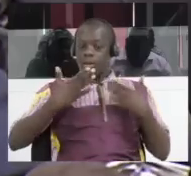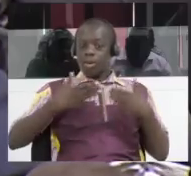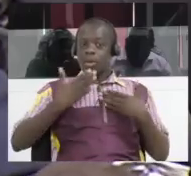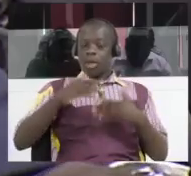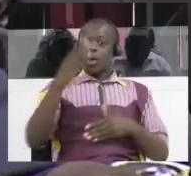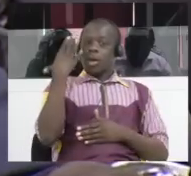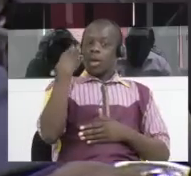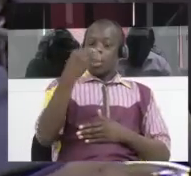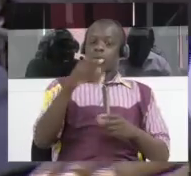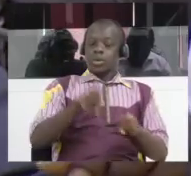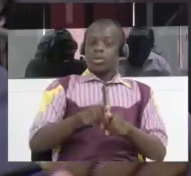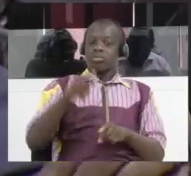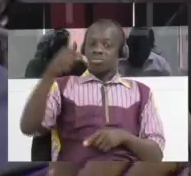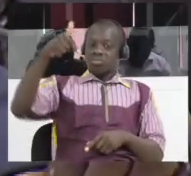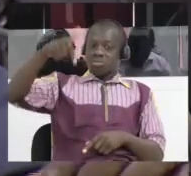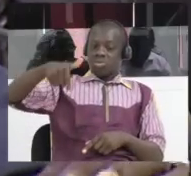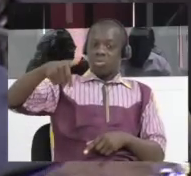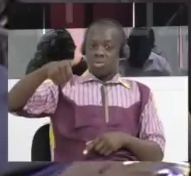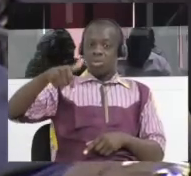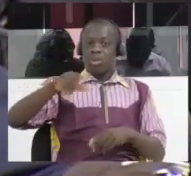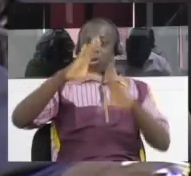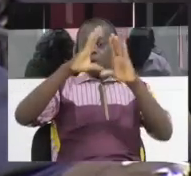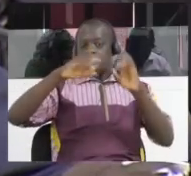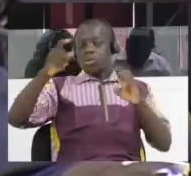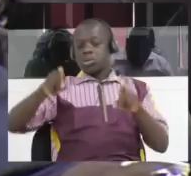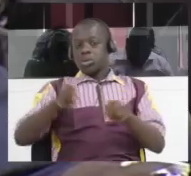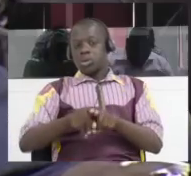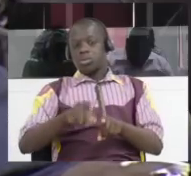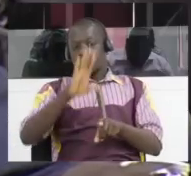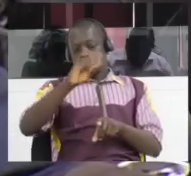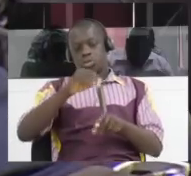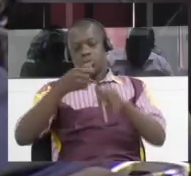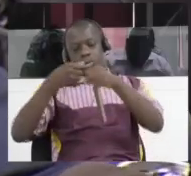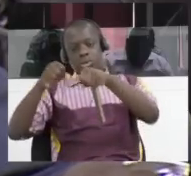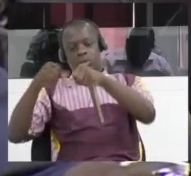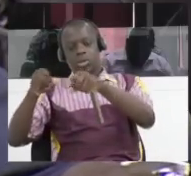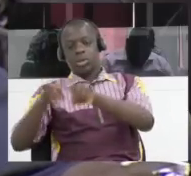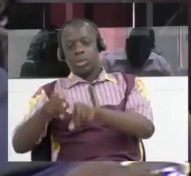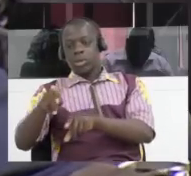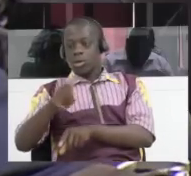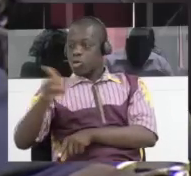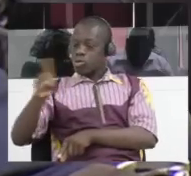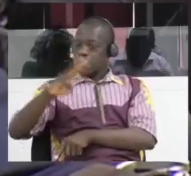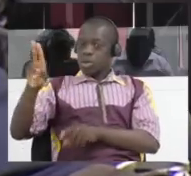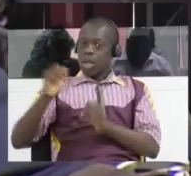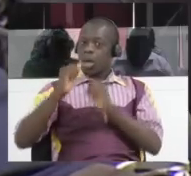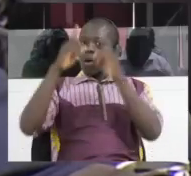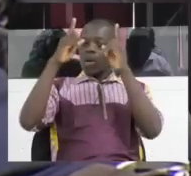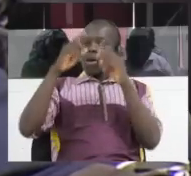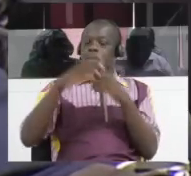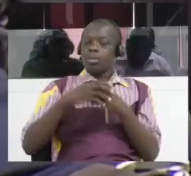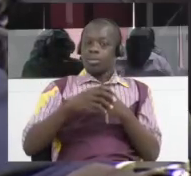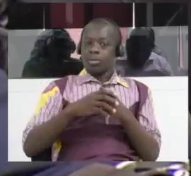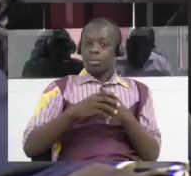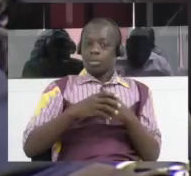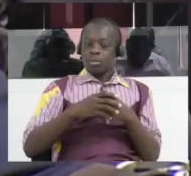dissatisfaction as to how the Nigerian officers were conducting the training, and you were not